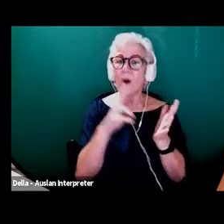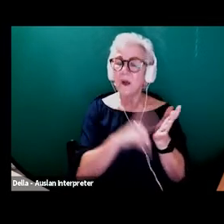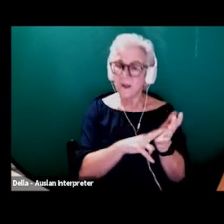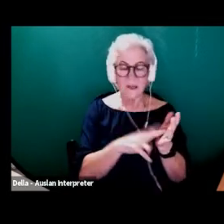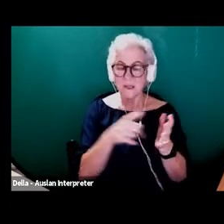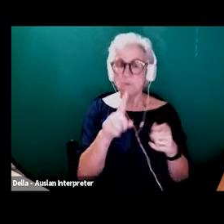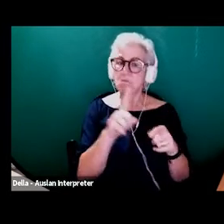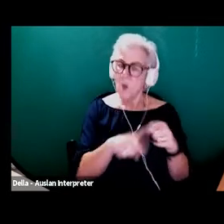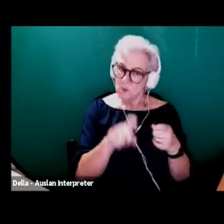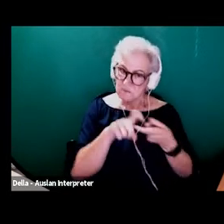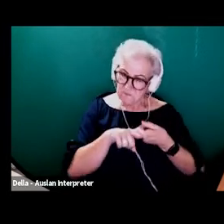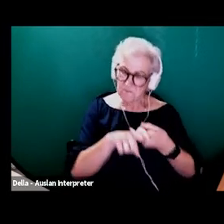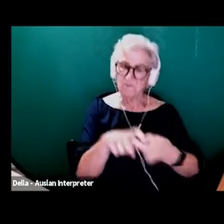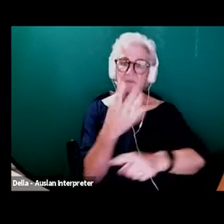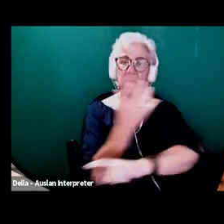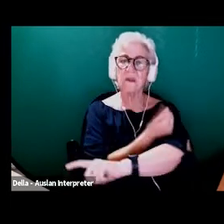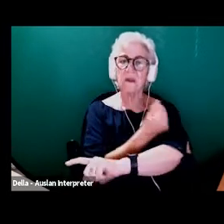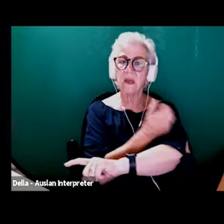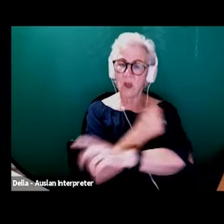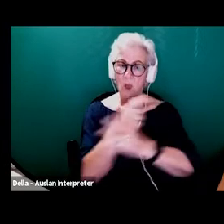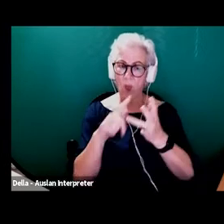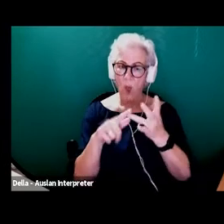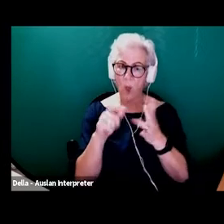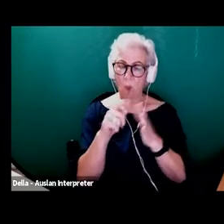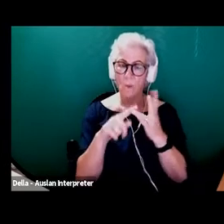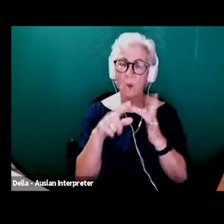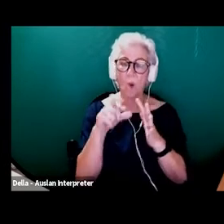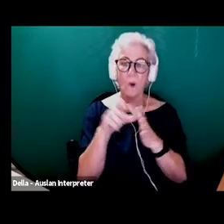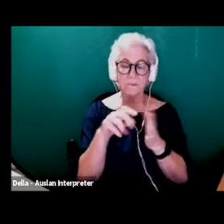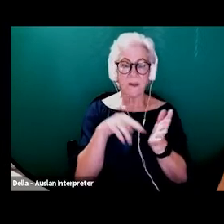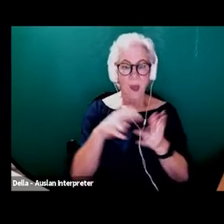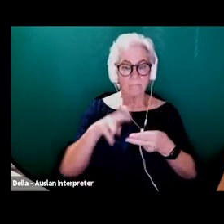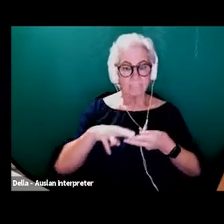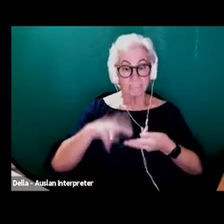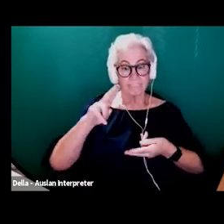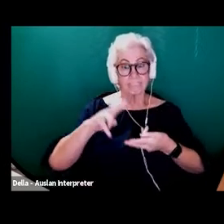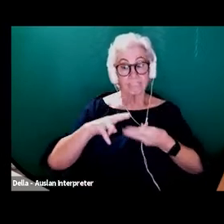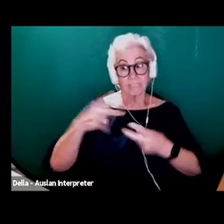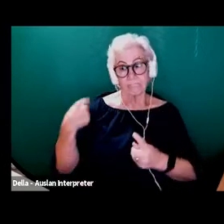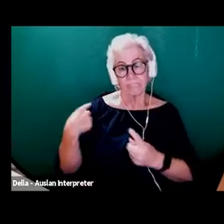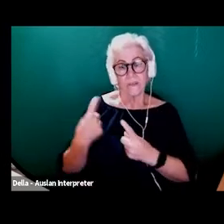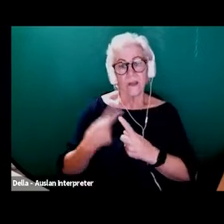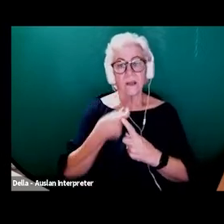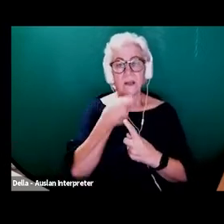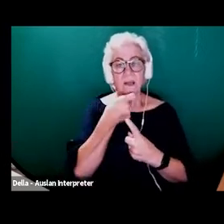injected opioid. There is some evidence that is increasing in recent years. These data go up to